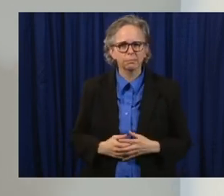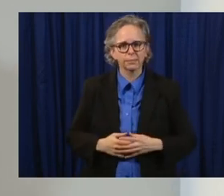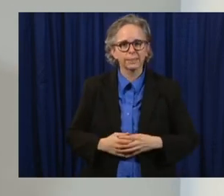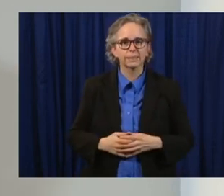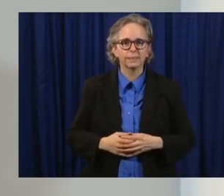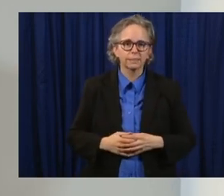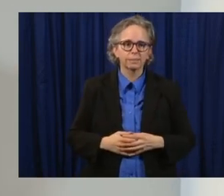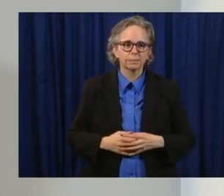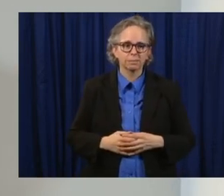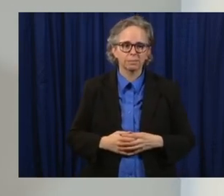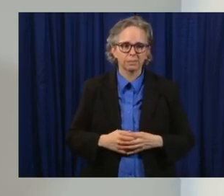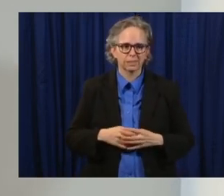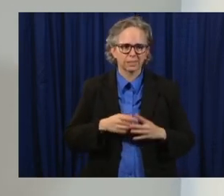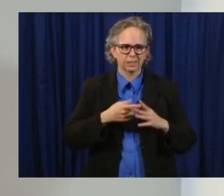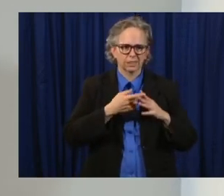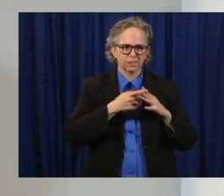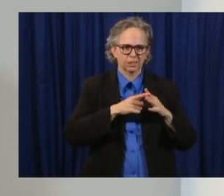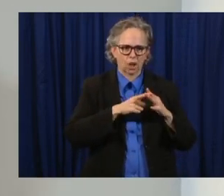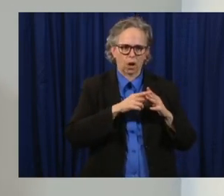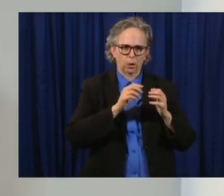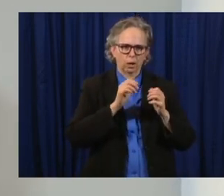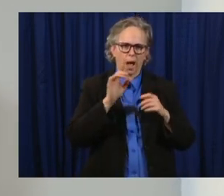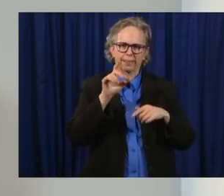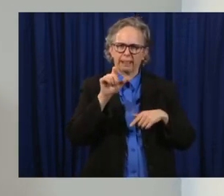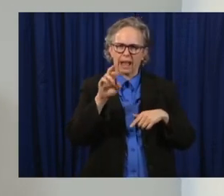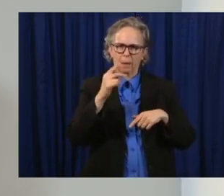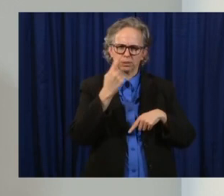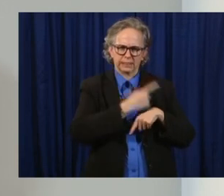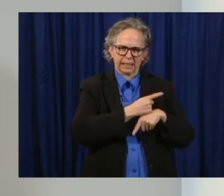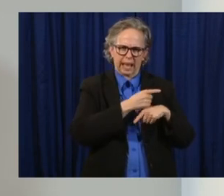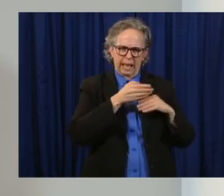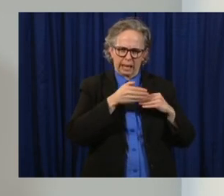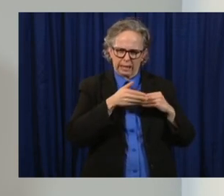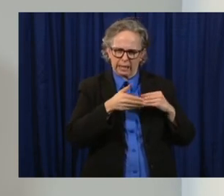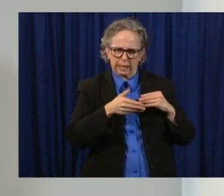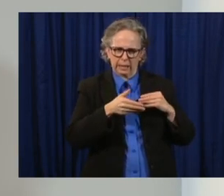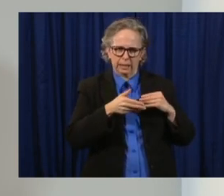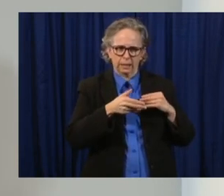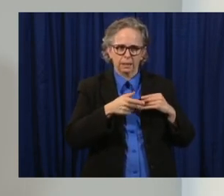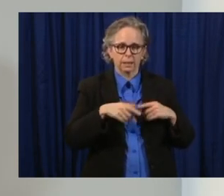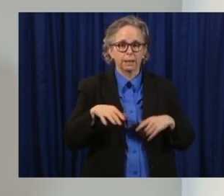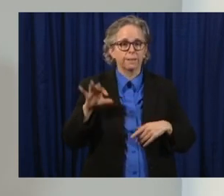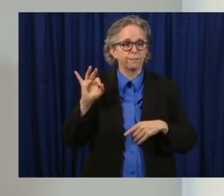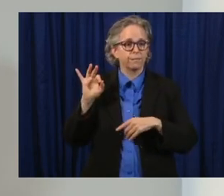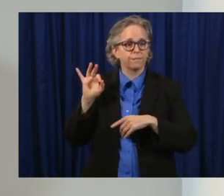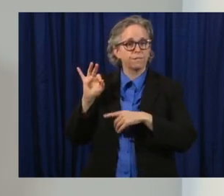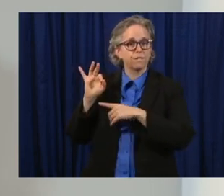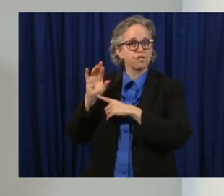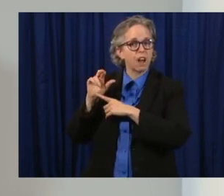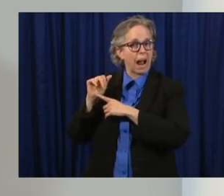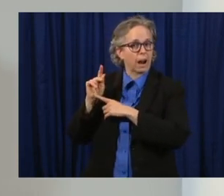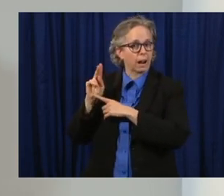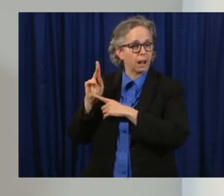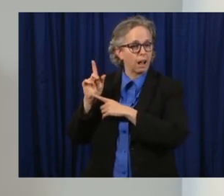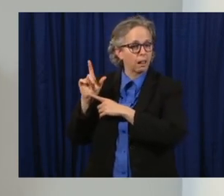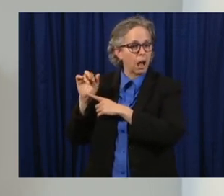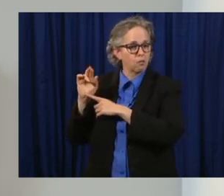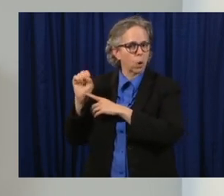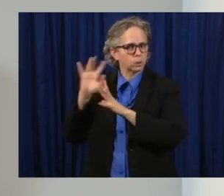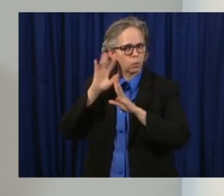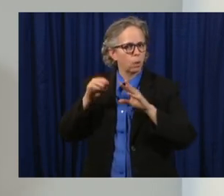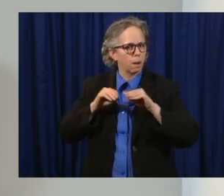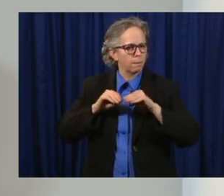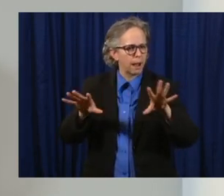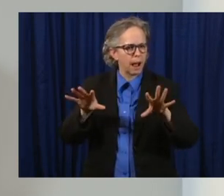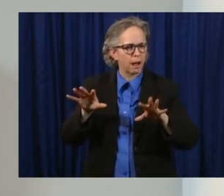Labor Day, Frank LaRose, our current Secretary of State, will mail out absentee ballot requests to everybody in the state. They have